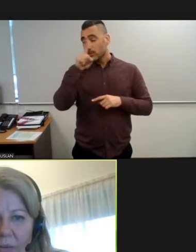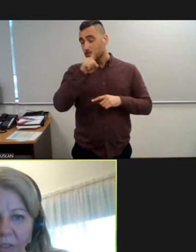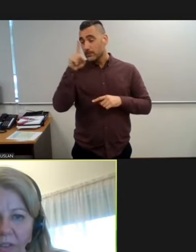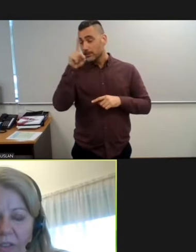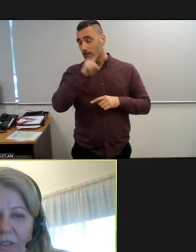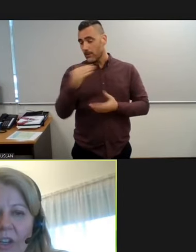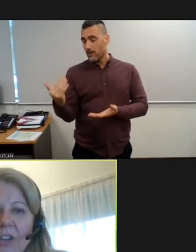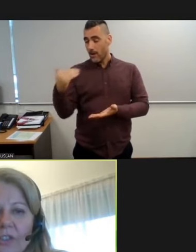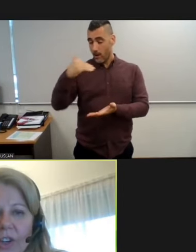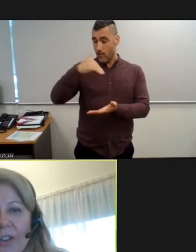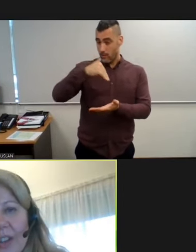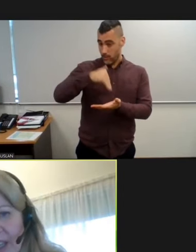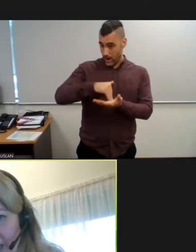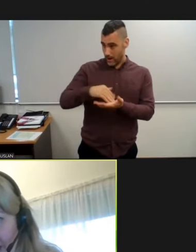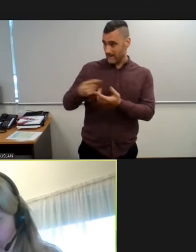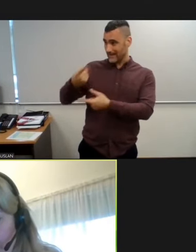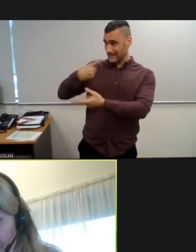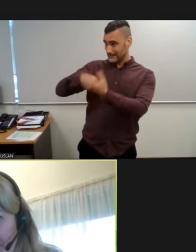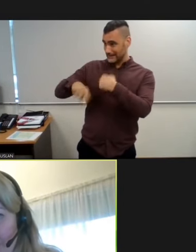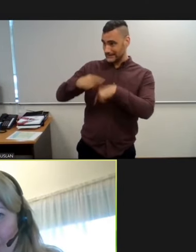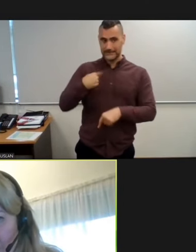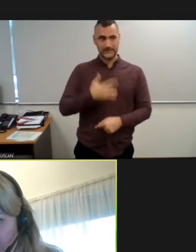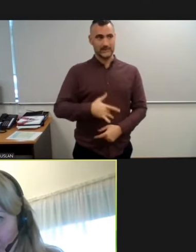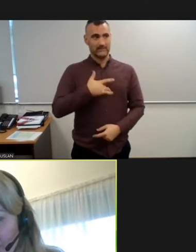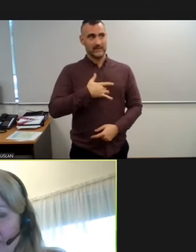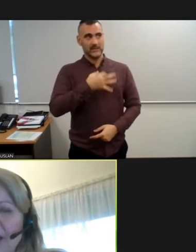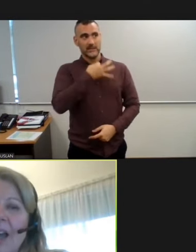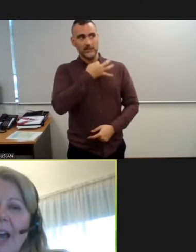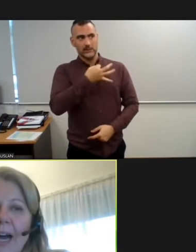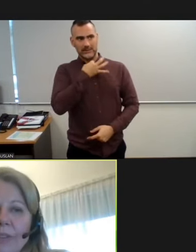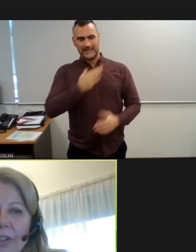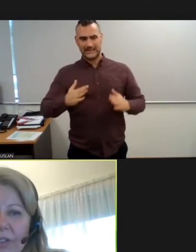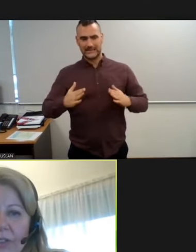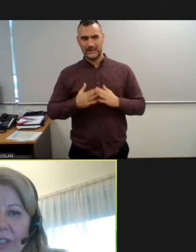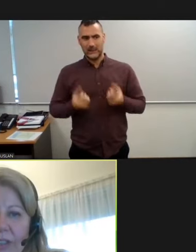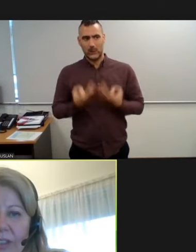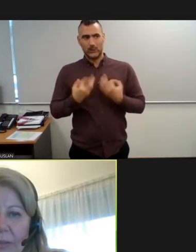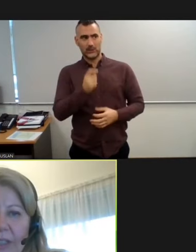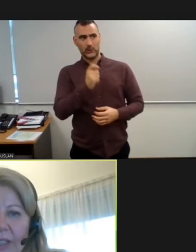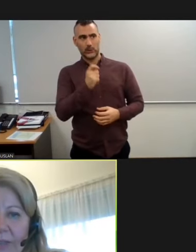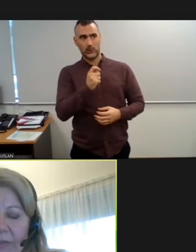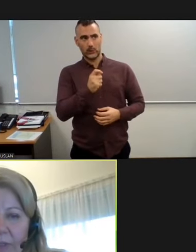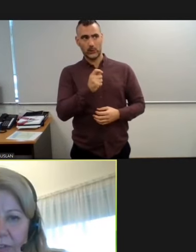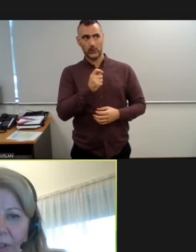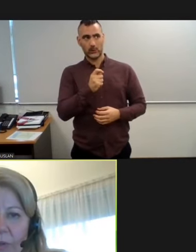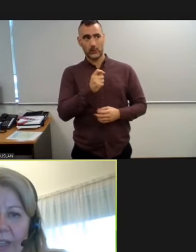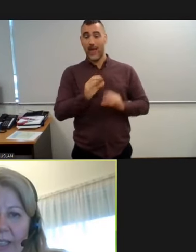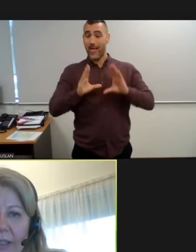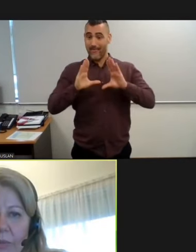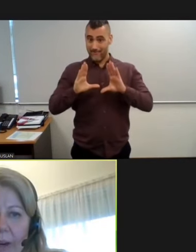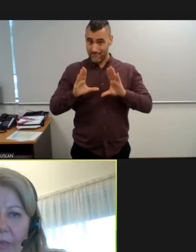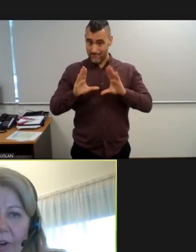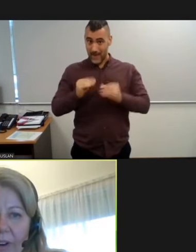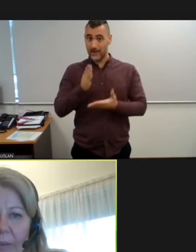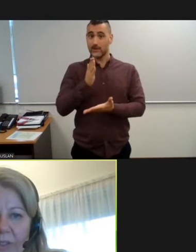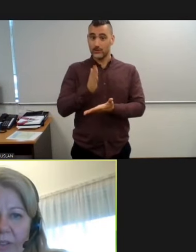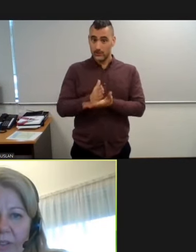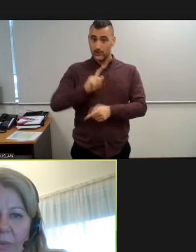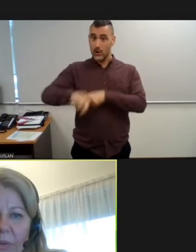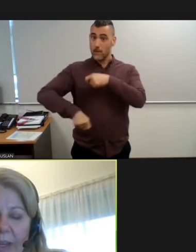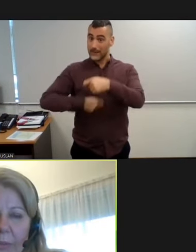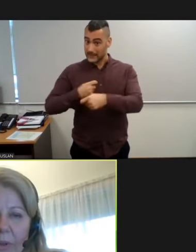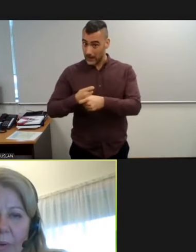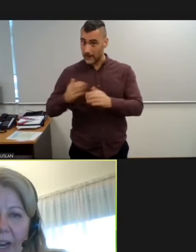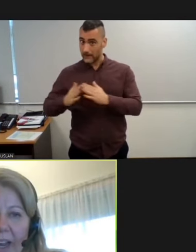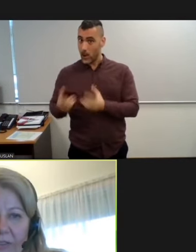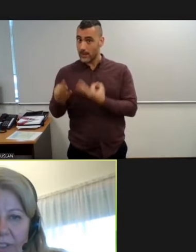of homelessness don't then become homeless. So the service system is very good and has some great programs to